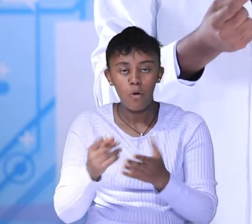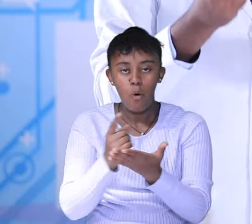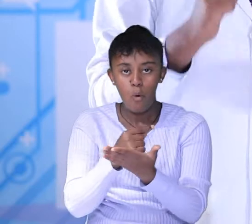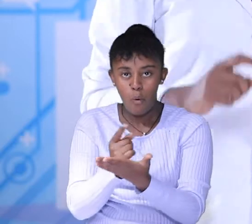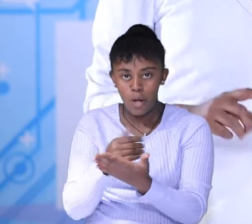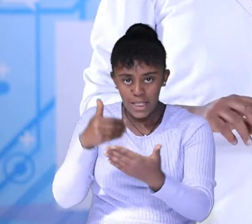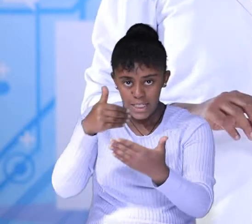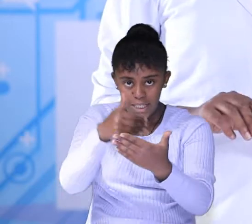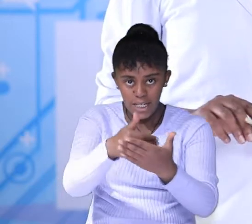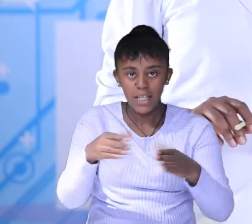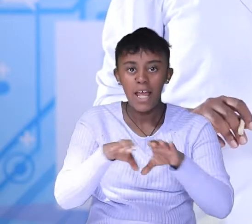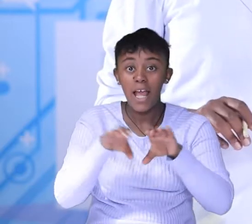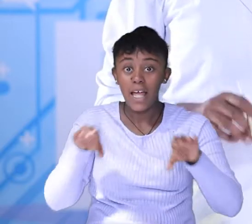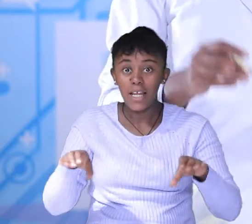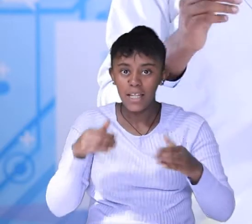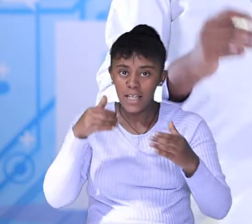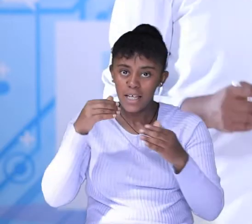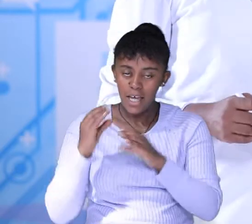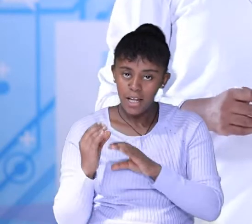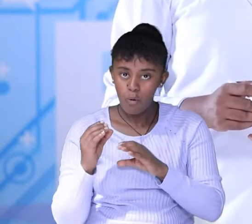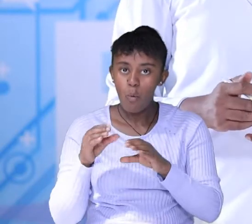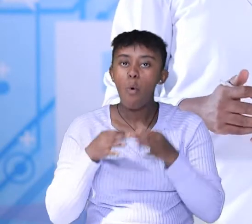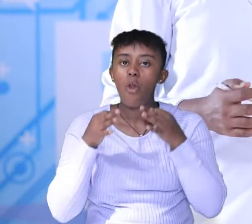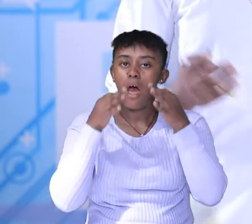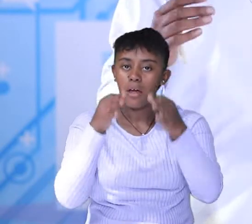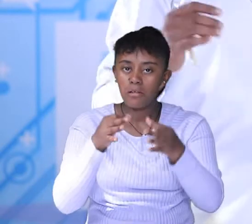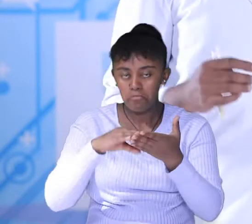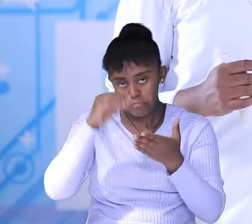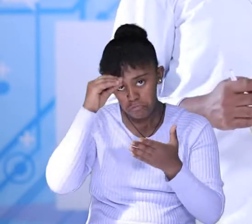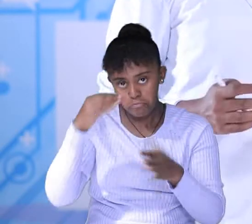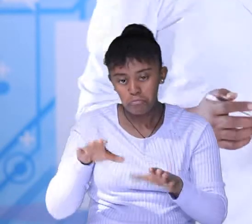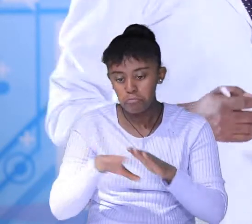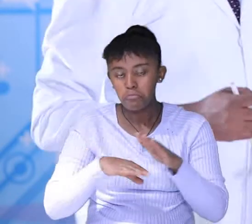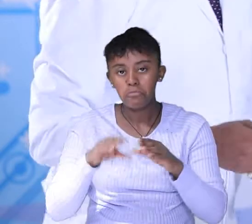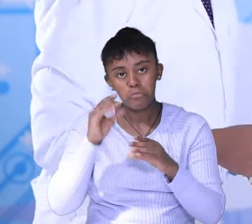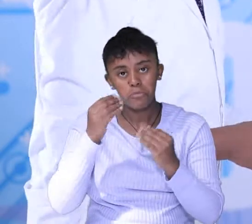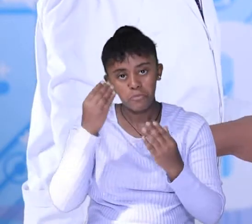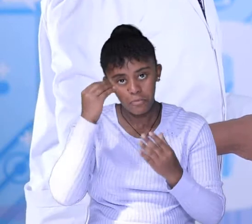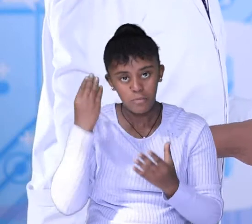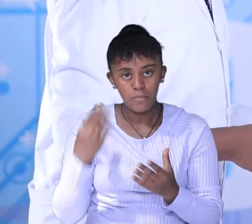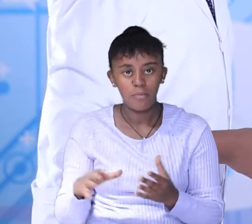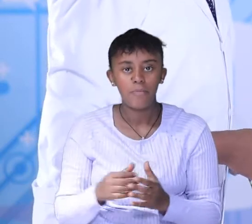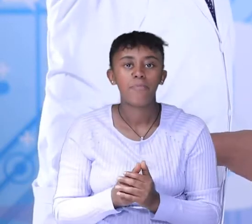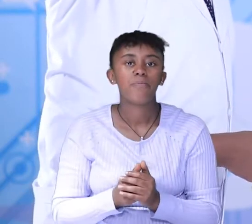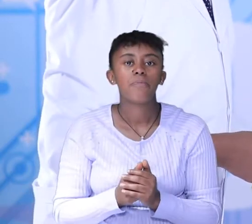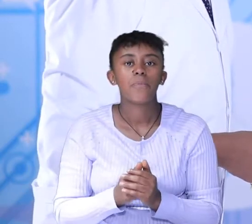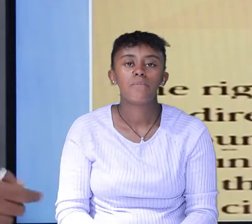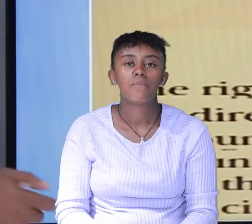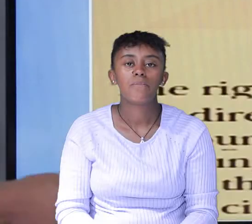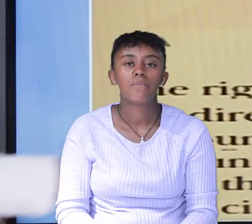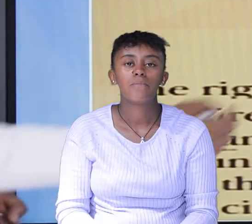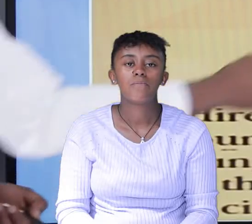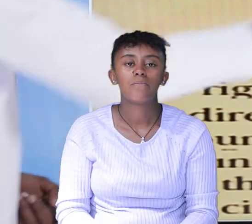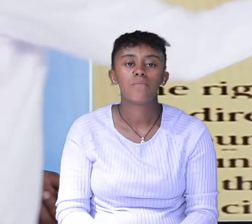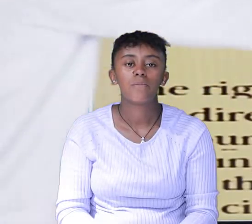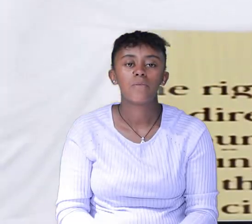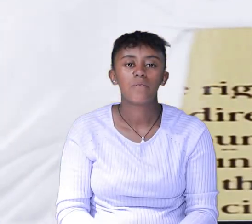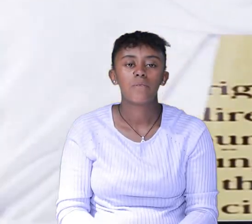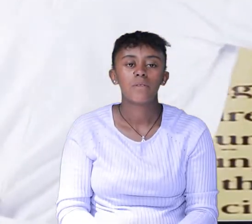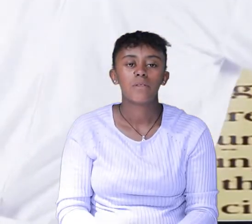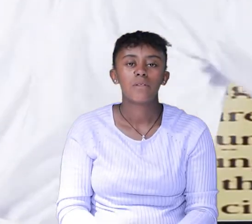magnetic field. We have already mentioned that. And in this case, the current is acting downward, whereas the magnetic field is acting in this direction, so it's 90